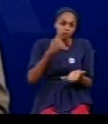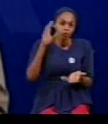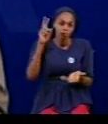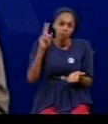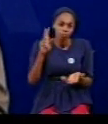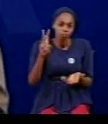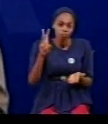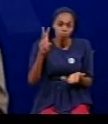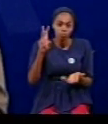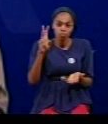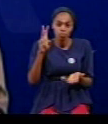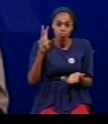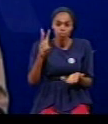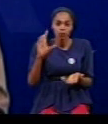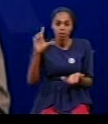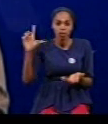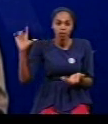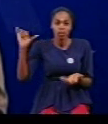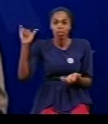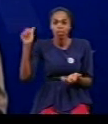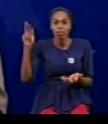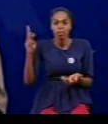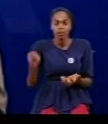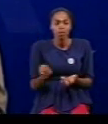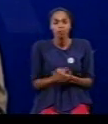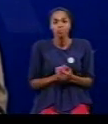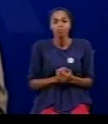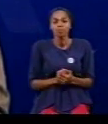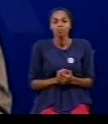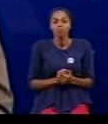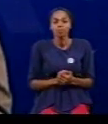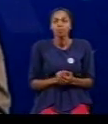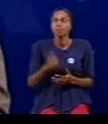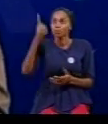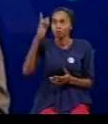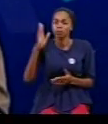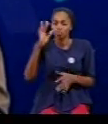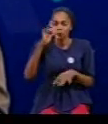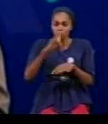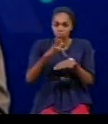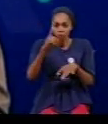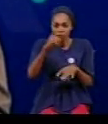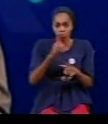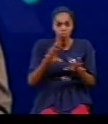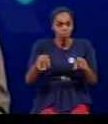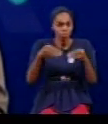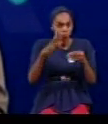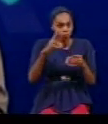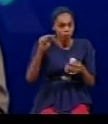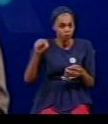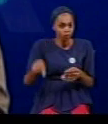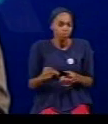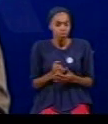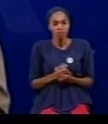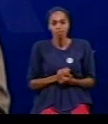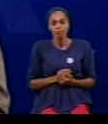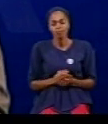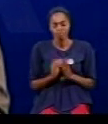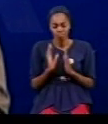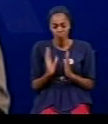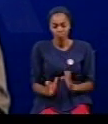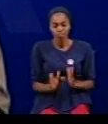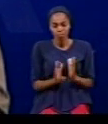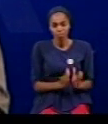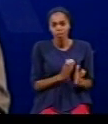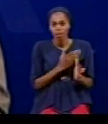you at your very point of need. To help us prepare and connect to that God